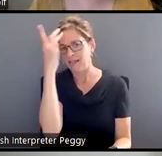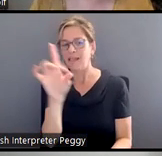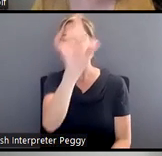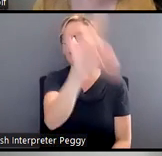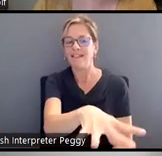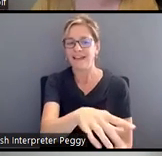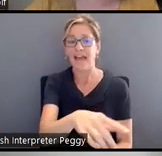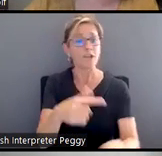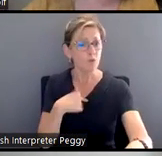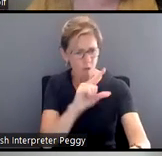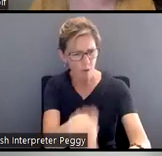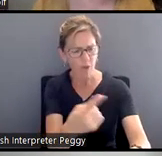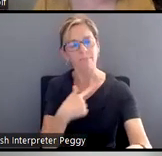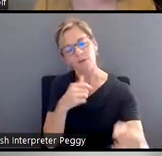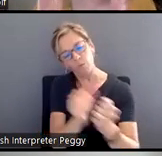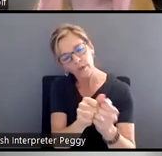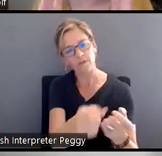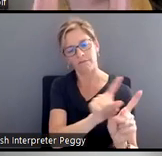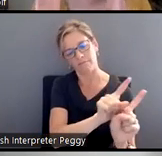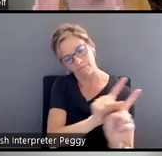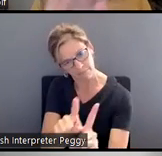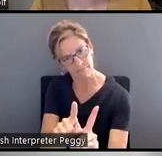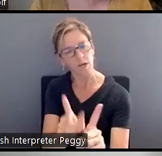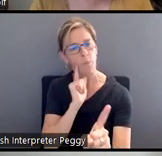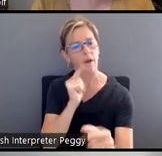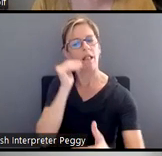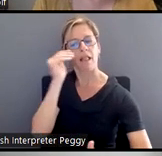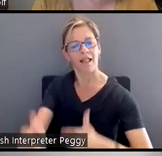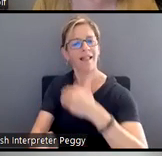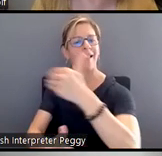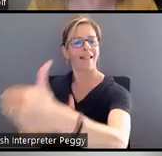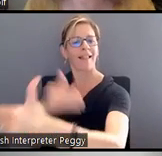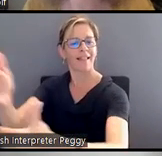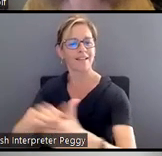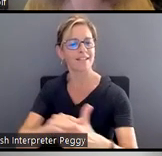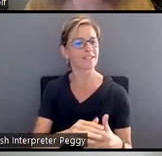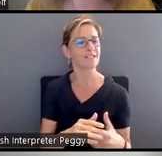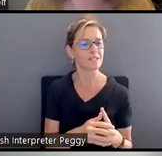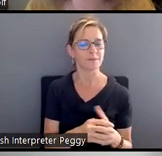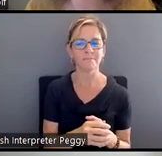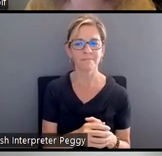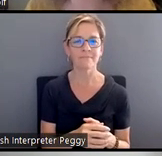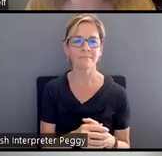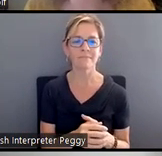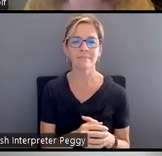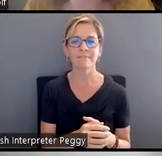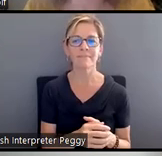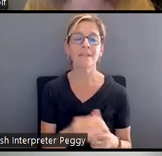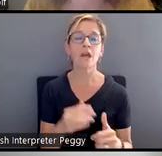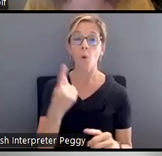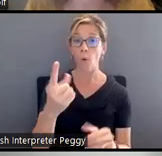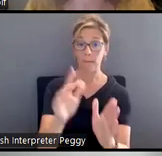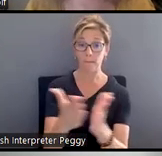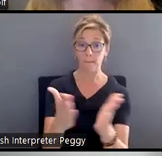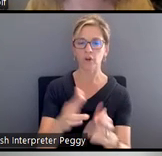day, of the way. We're going to get you there. But right now we're going to break our goals down. I'm a big fan of the book Atomic Habits.